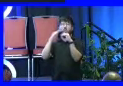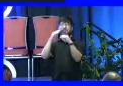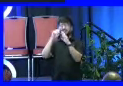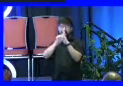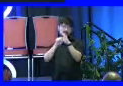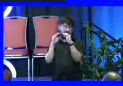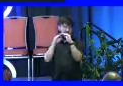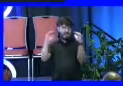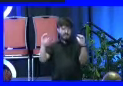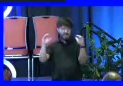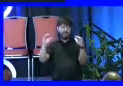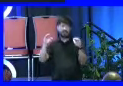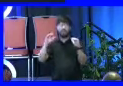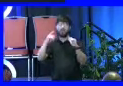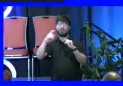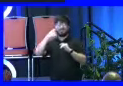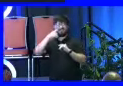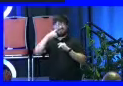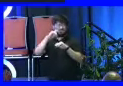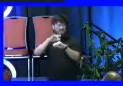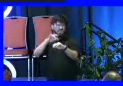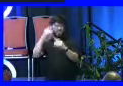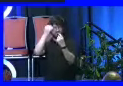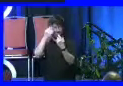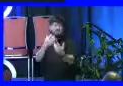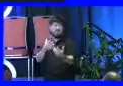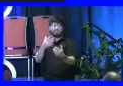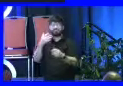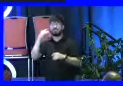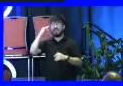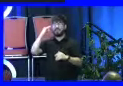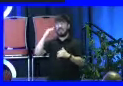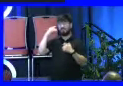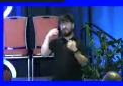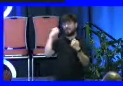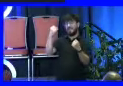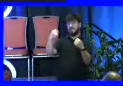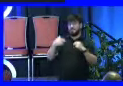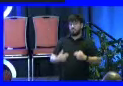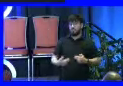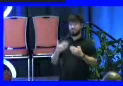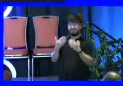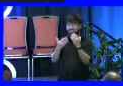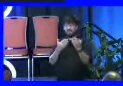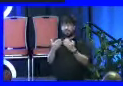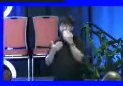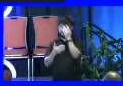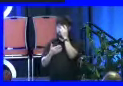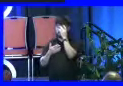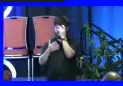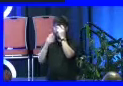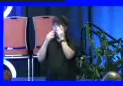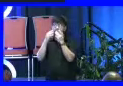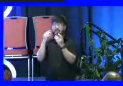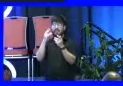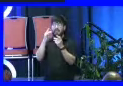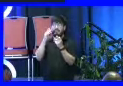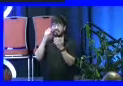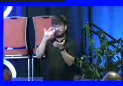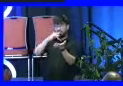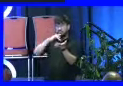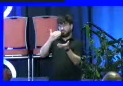I mentioned this a little earlier. So our California Health and Human Services Agency, Centers for Data